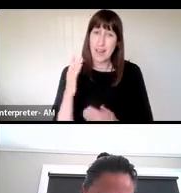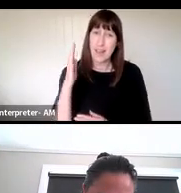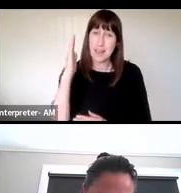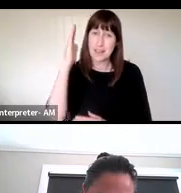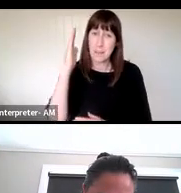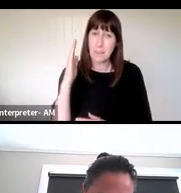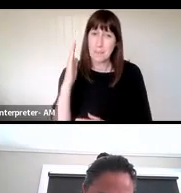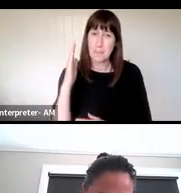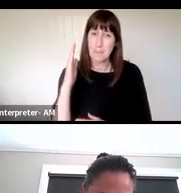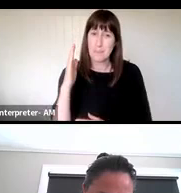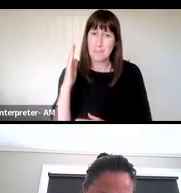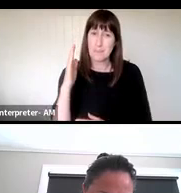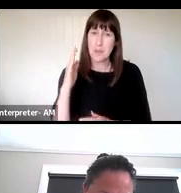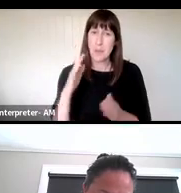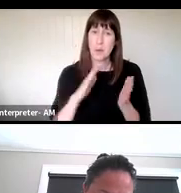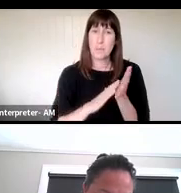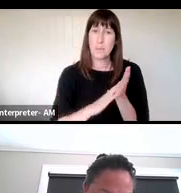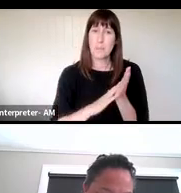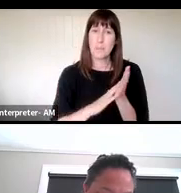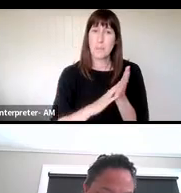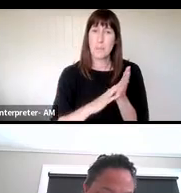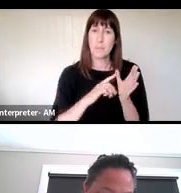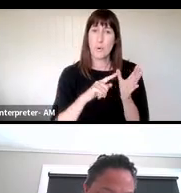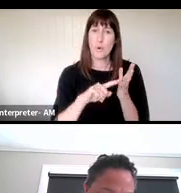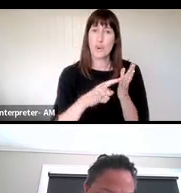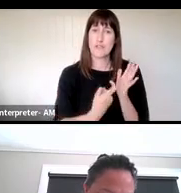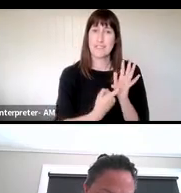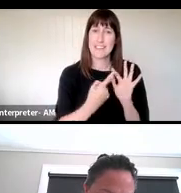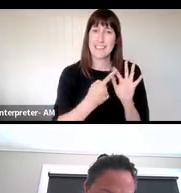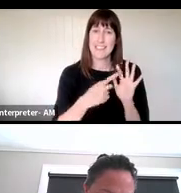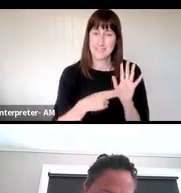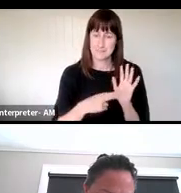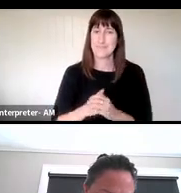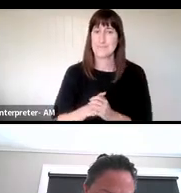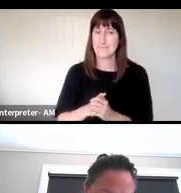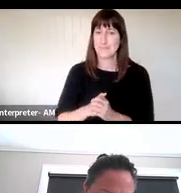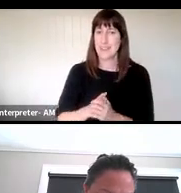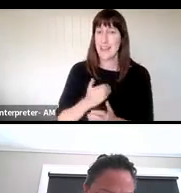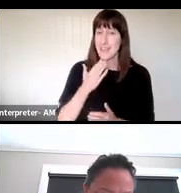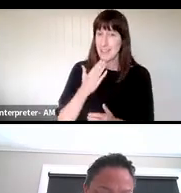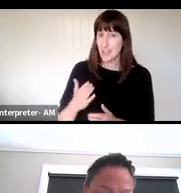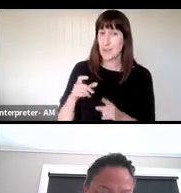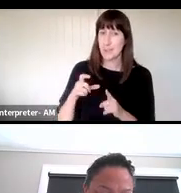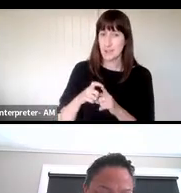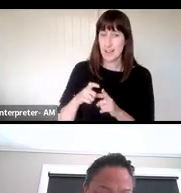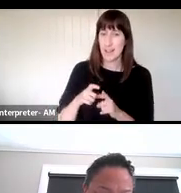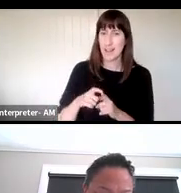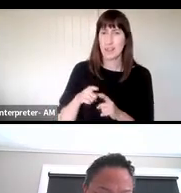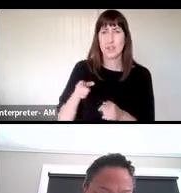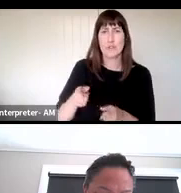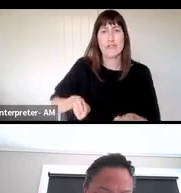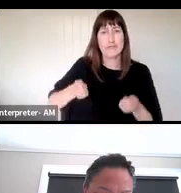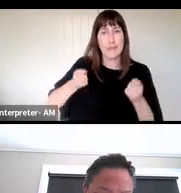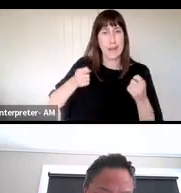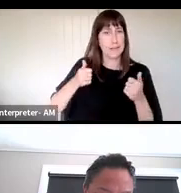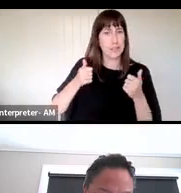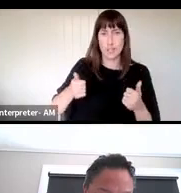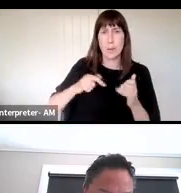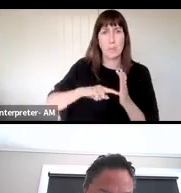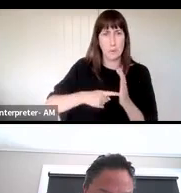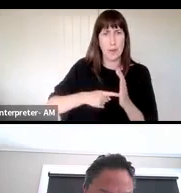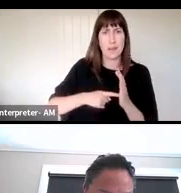from Maureen. Thank you, Madam Chair. Thanks very much, Diane. You raised a good point